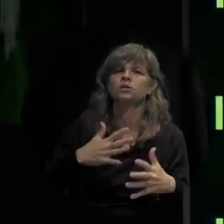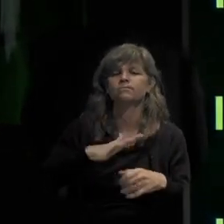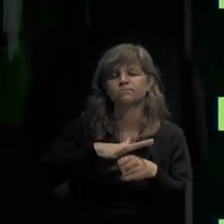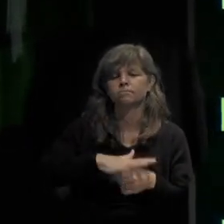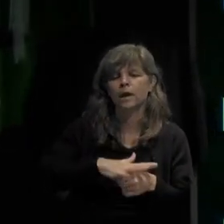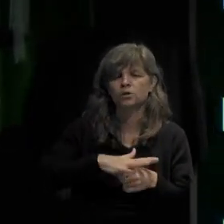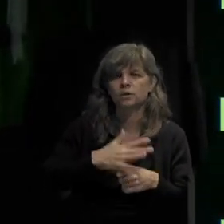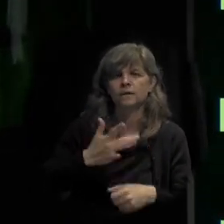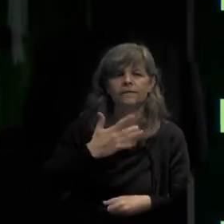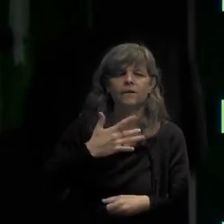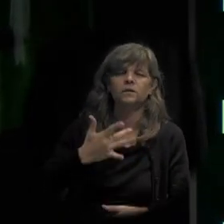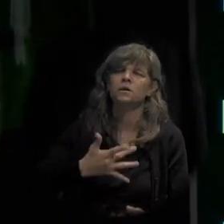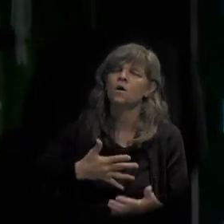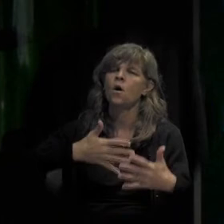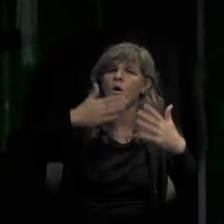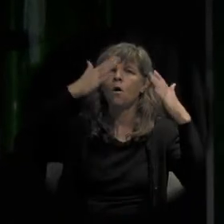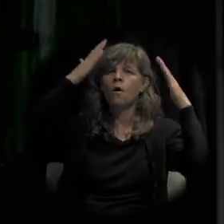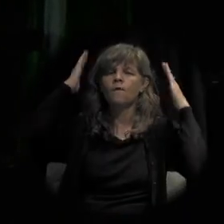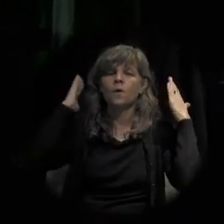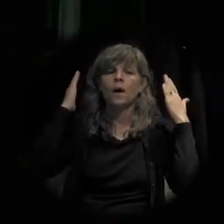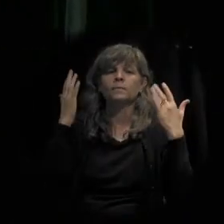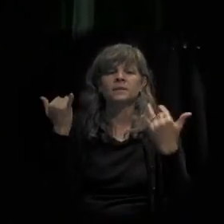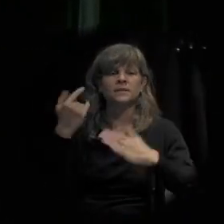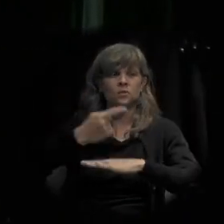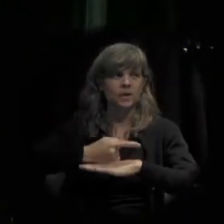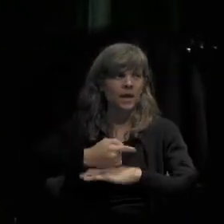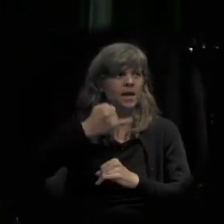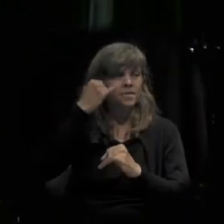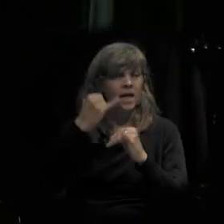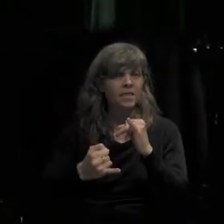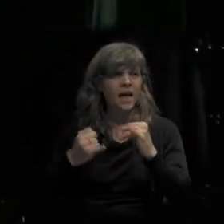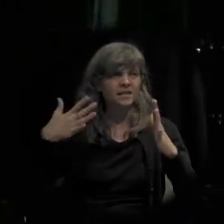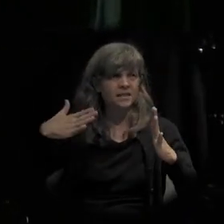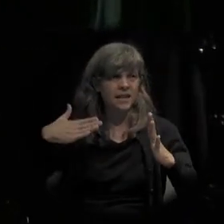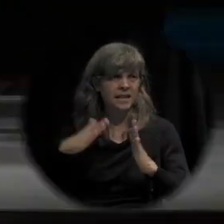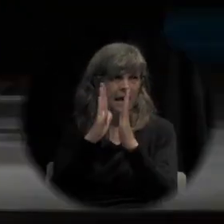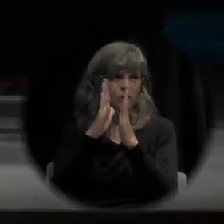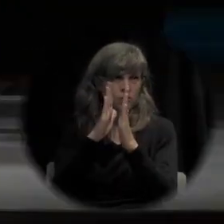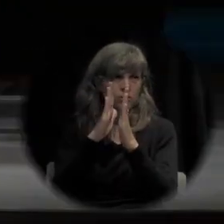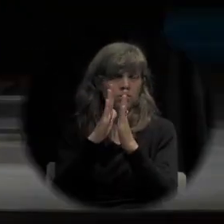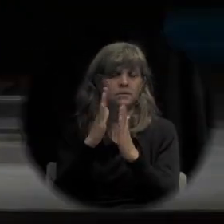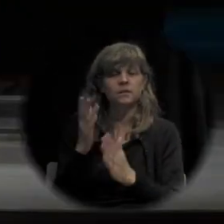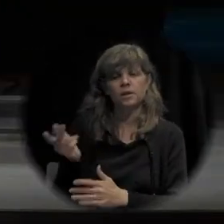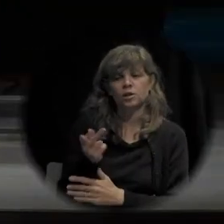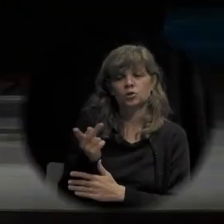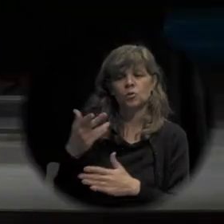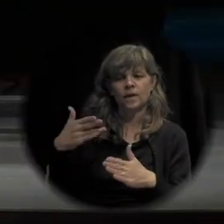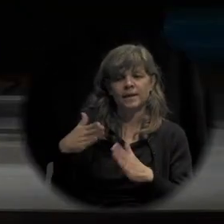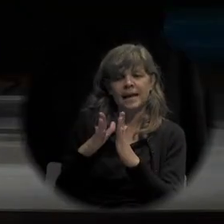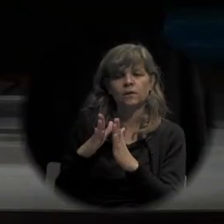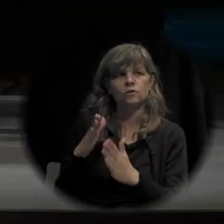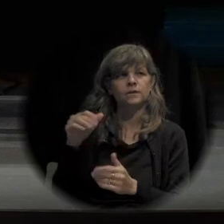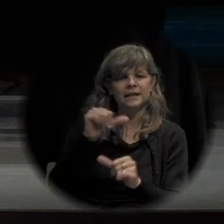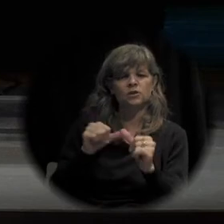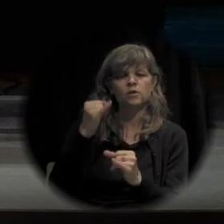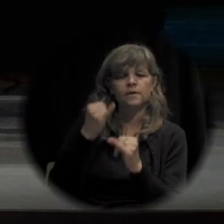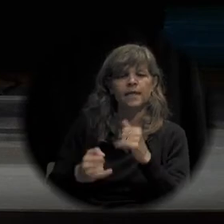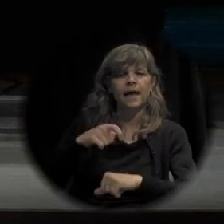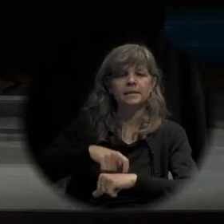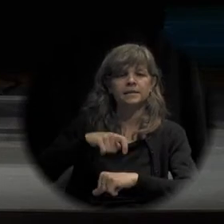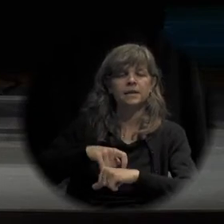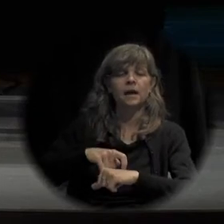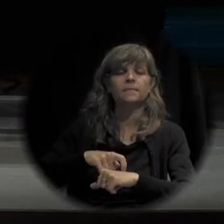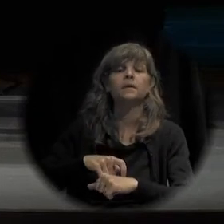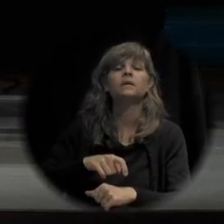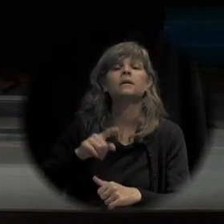like to look today at the last encounter between David and Saul. That's 1 Samuel chapter 26. And if you would turn